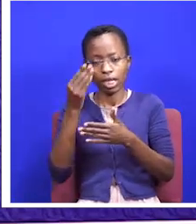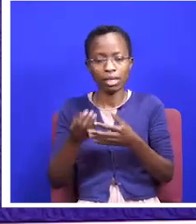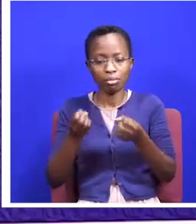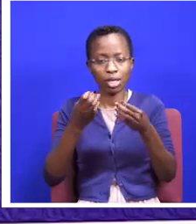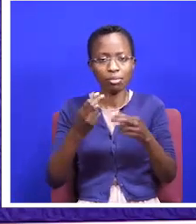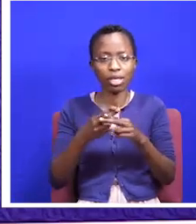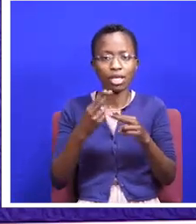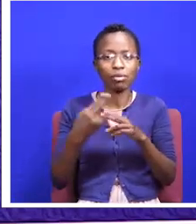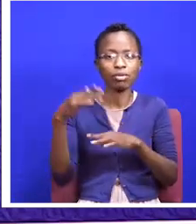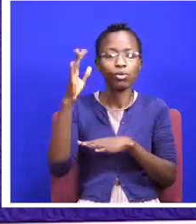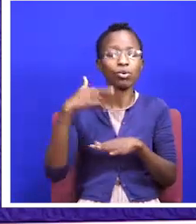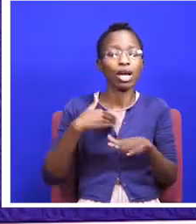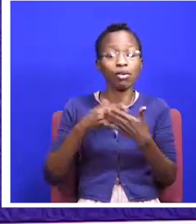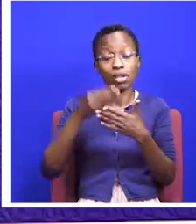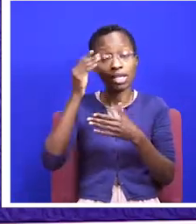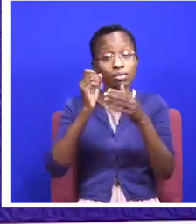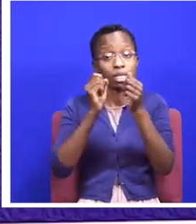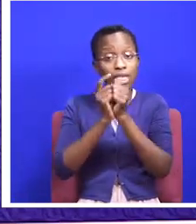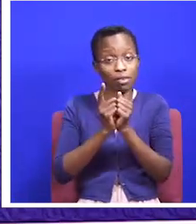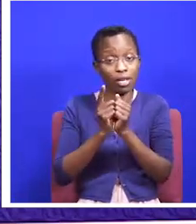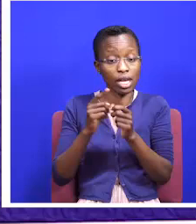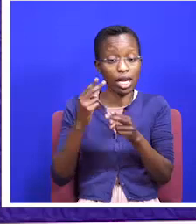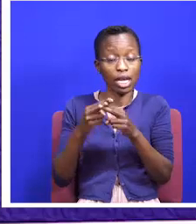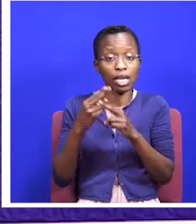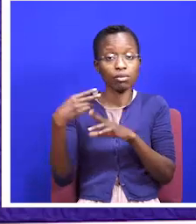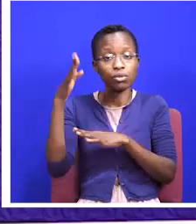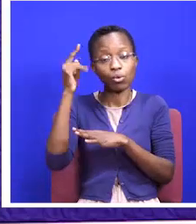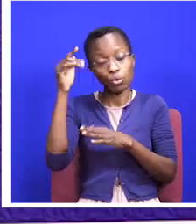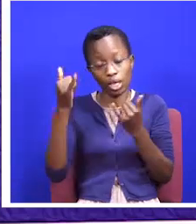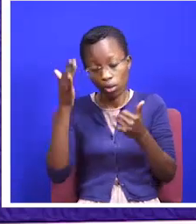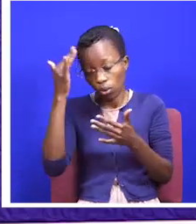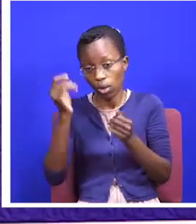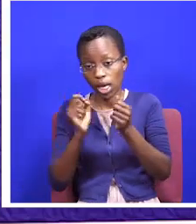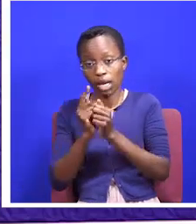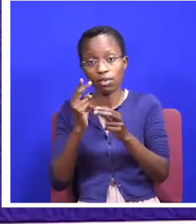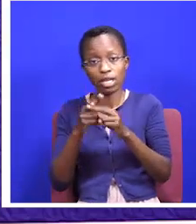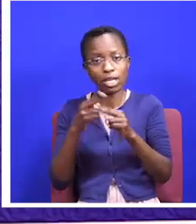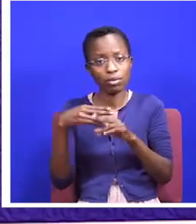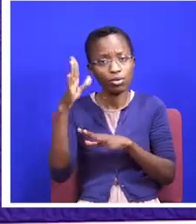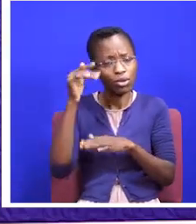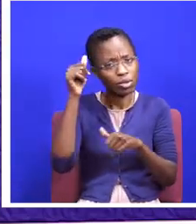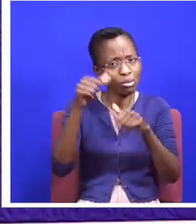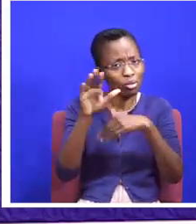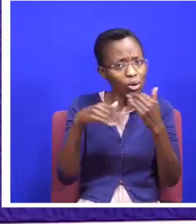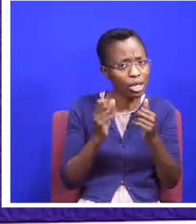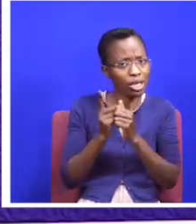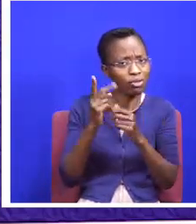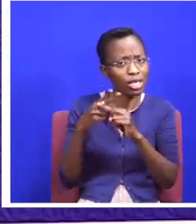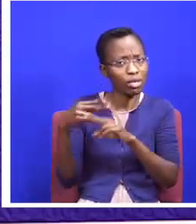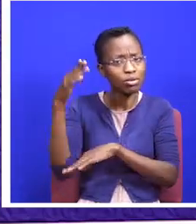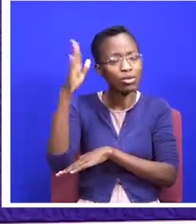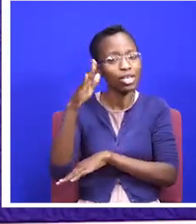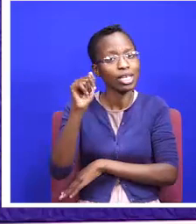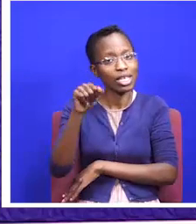names of God. In fact, we've learned 11 of them. We know 11 of them. Do you remember all